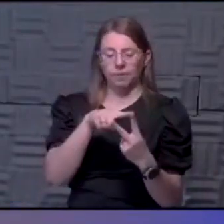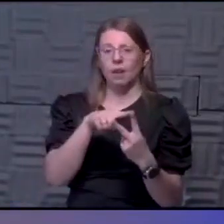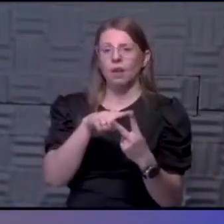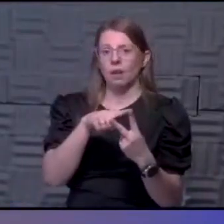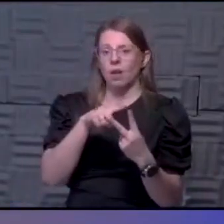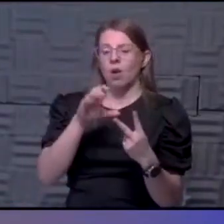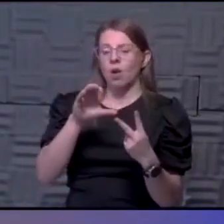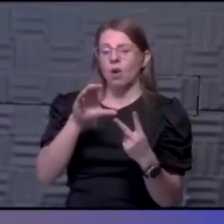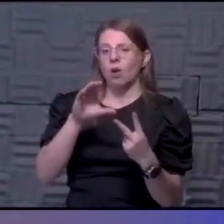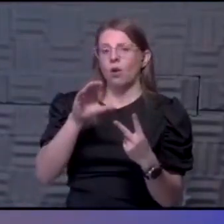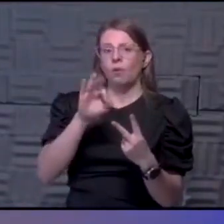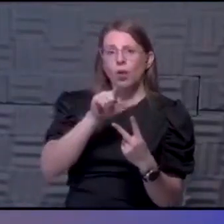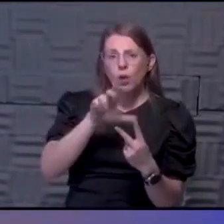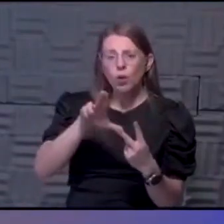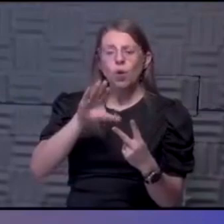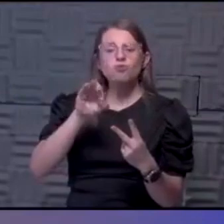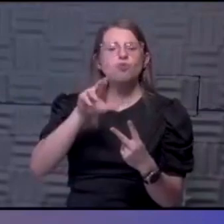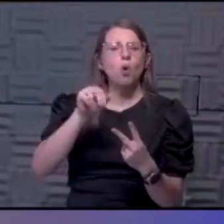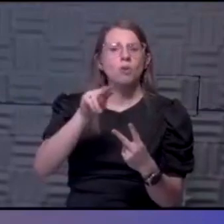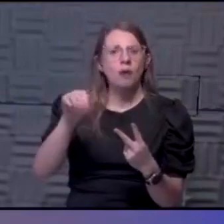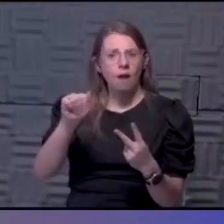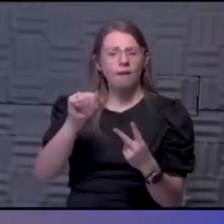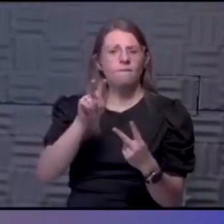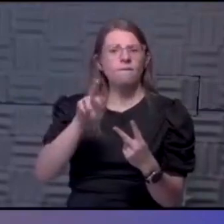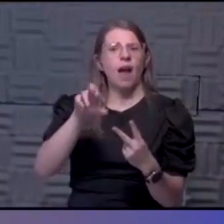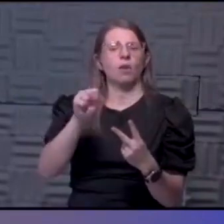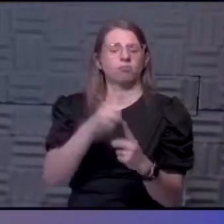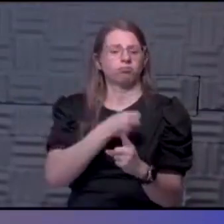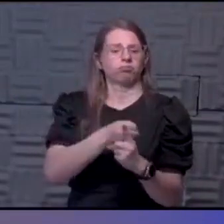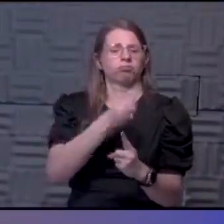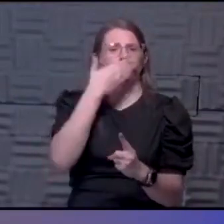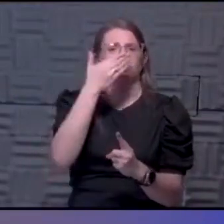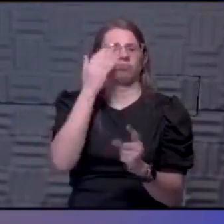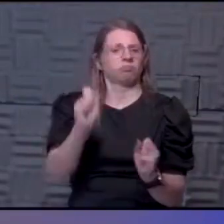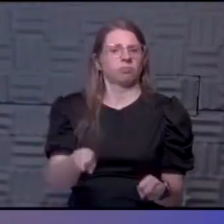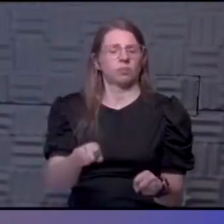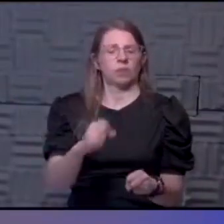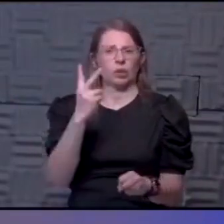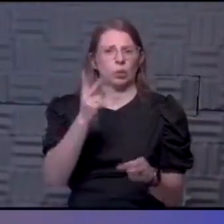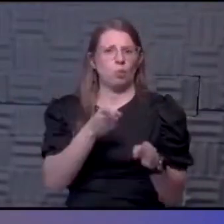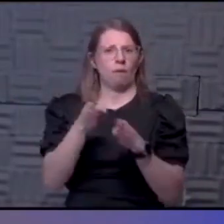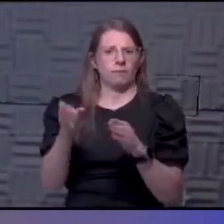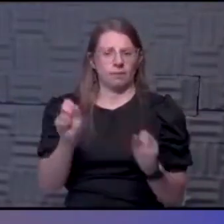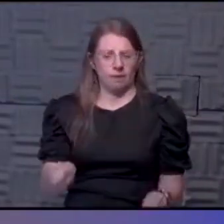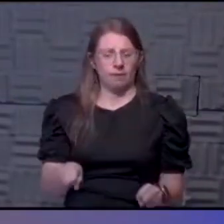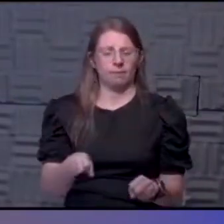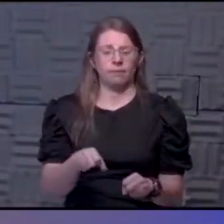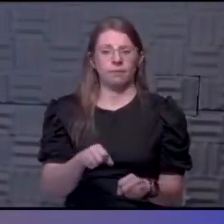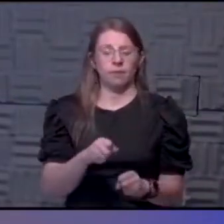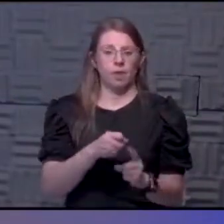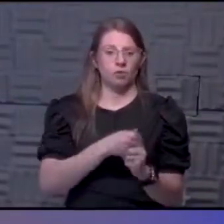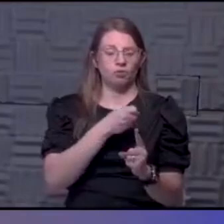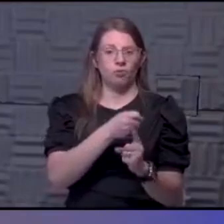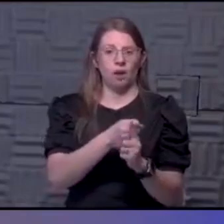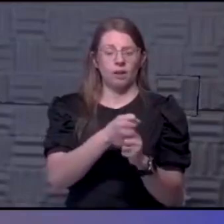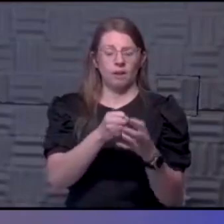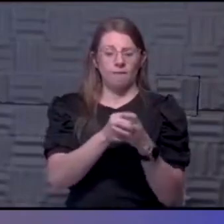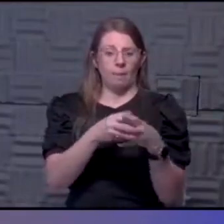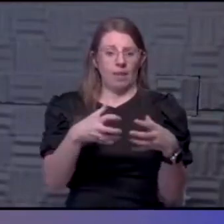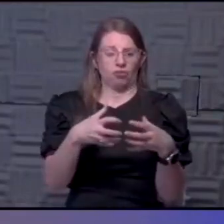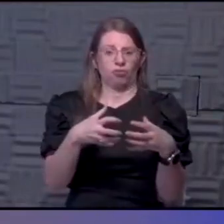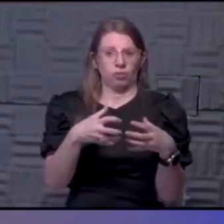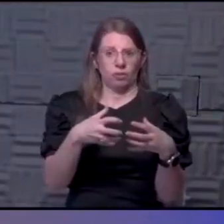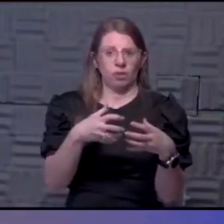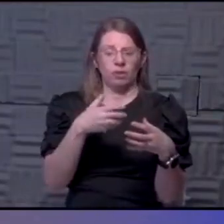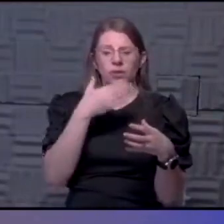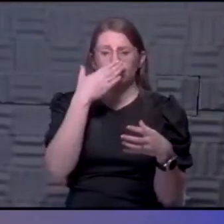as well, but flu virus, can also impact sense of smell, and it can happen in two ways. One is just direct inflammation, kind of where the